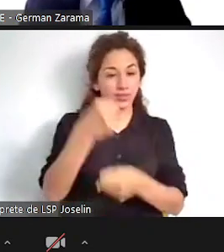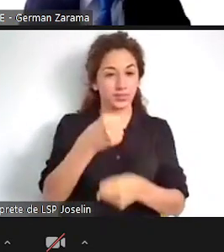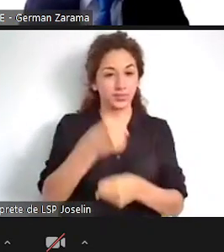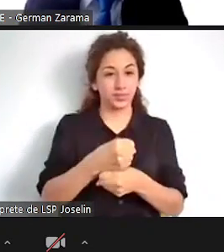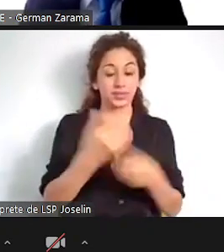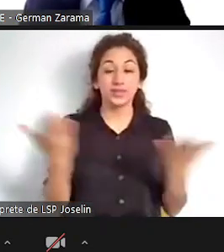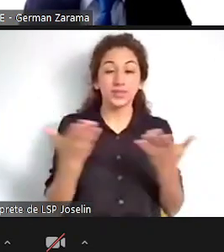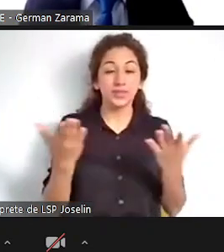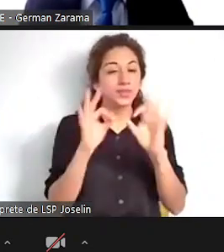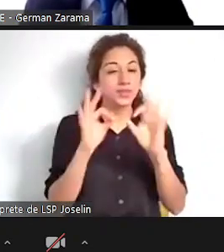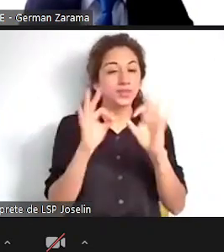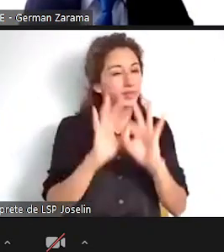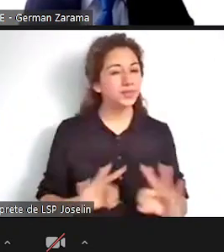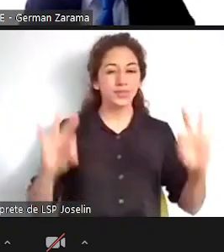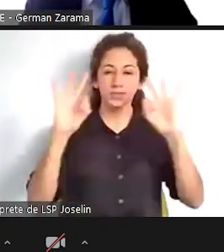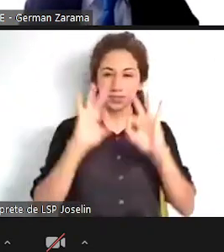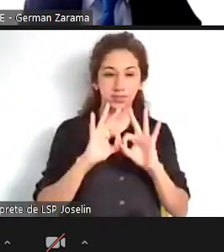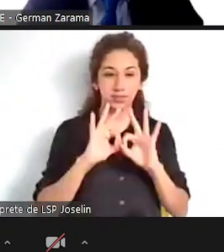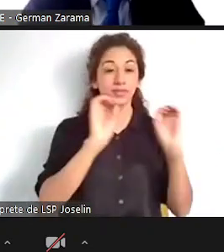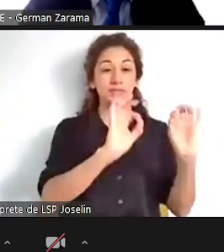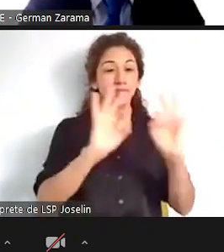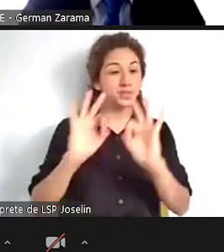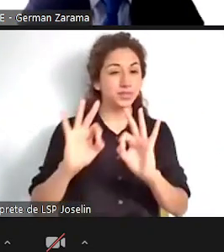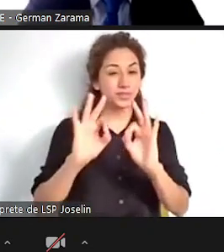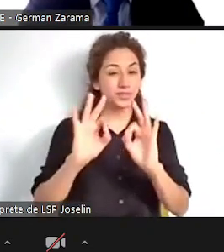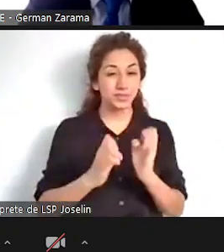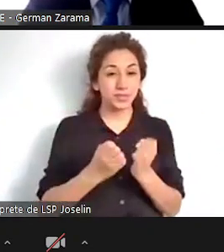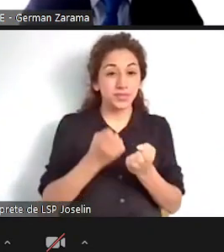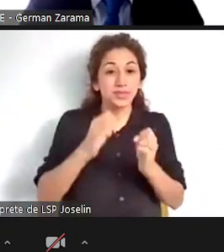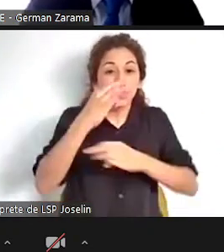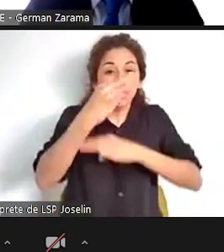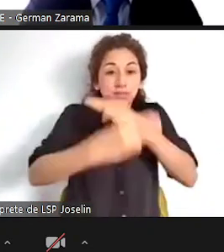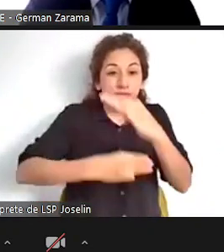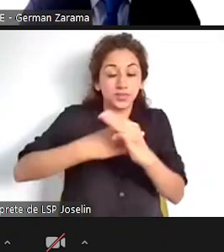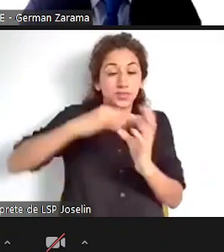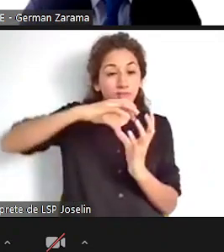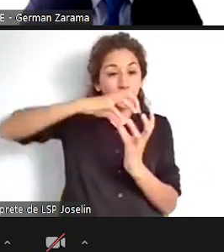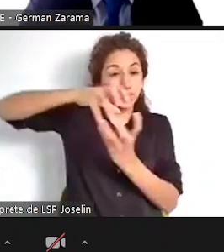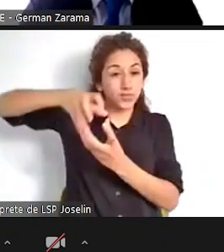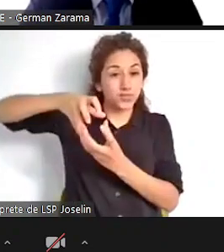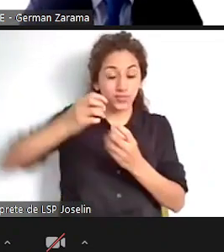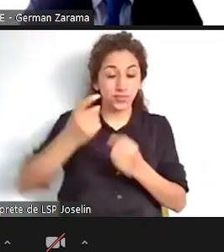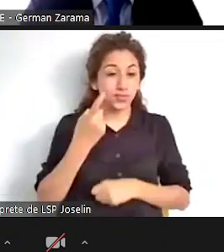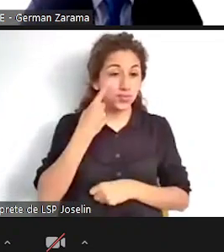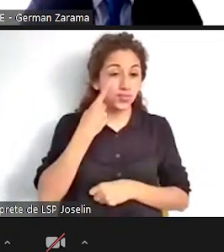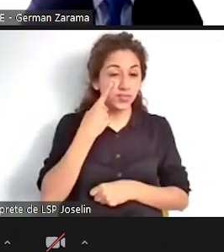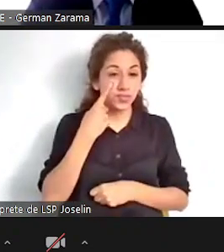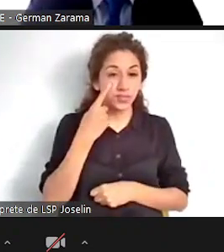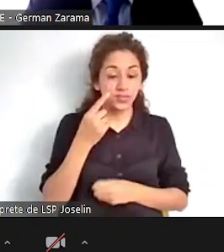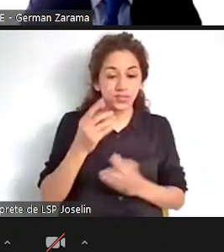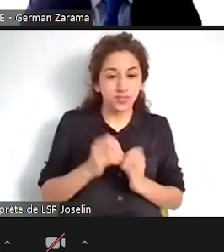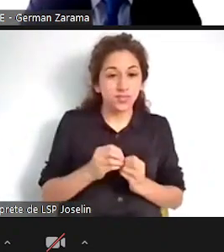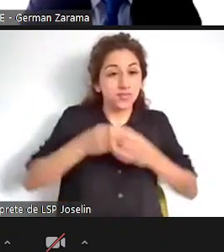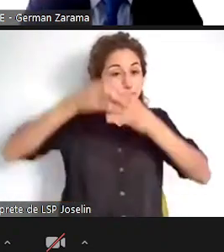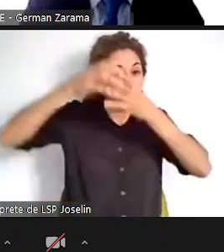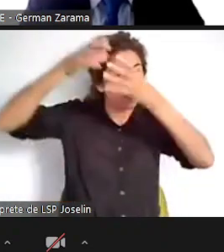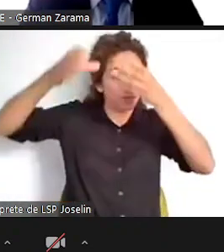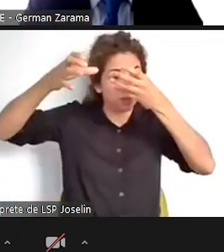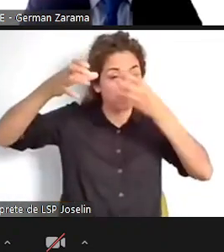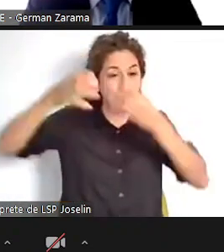job so that is why it is important that as the world evolves the knowledge